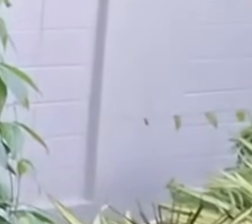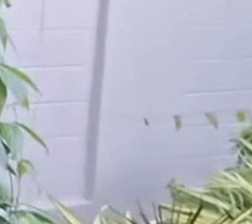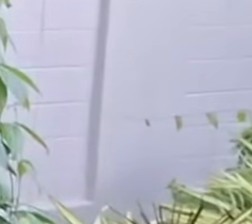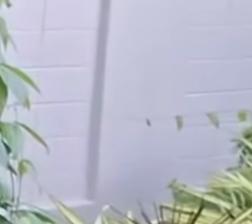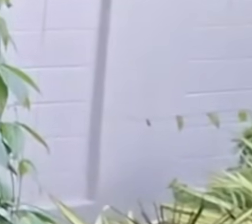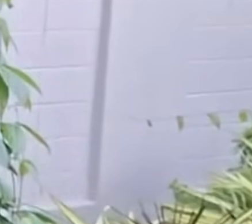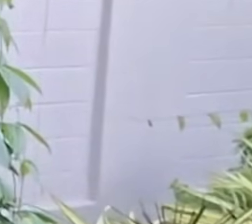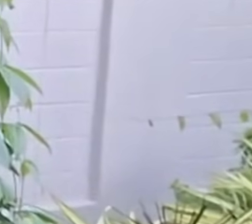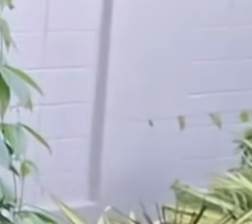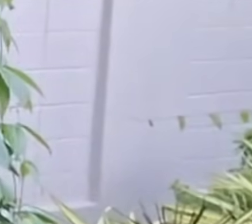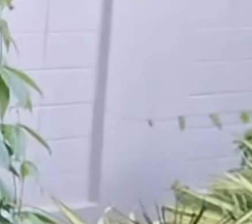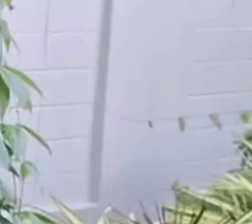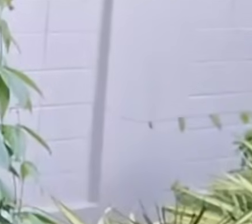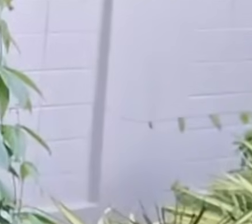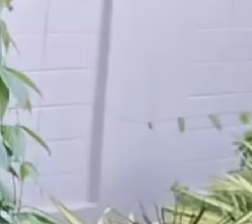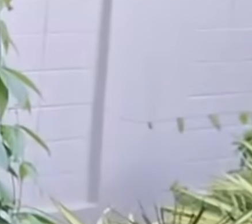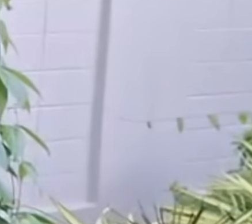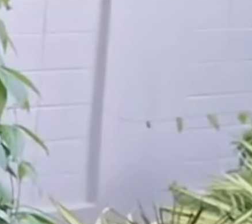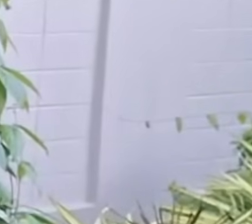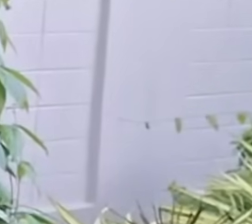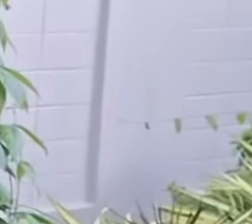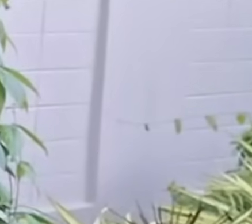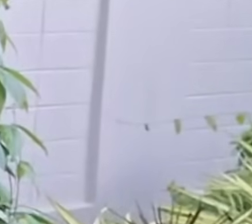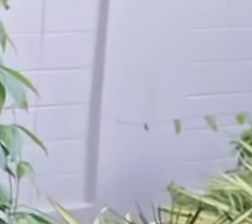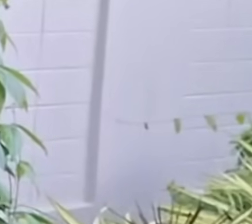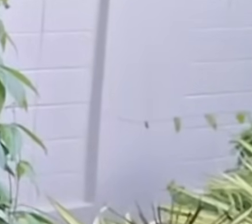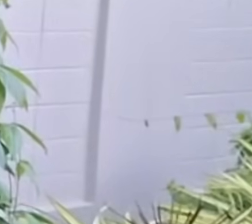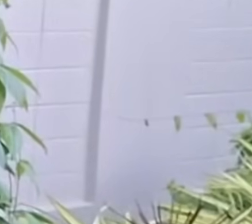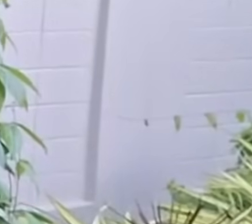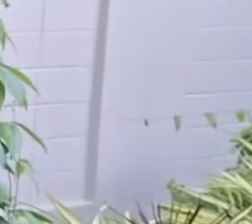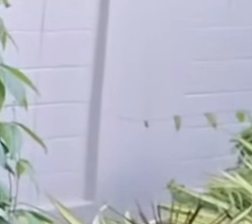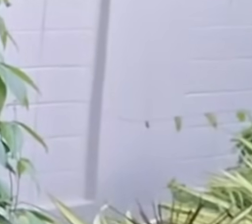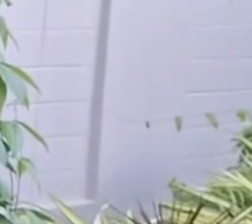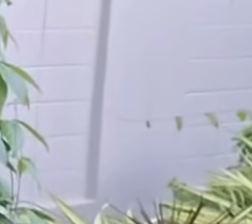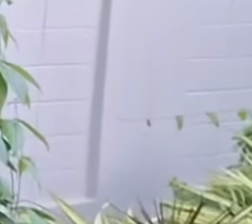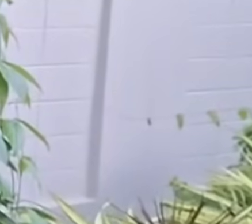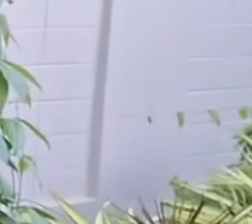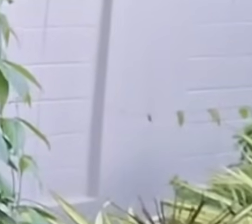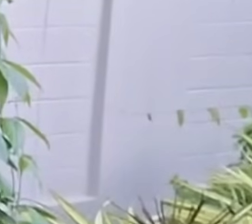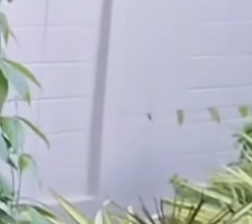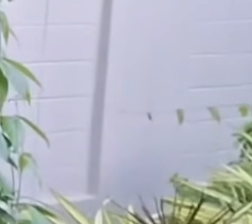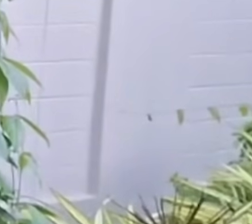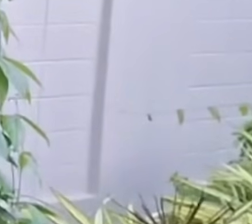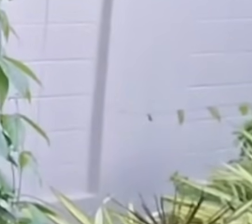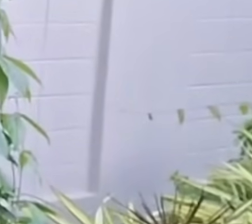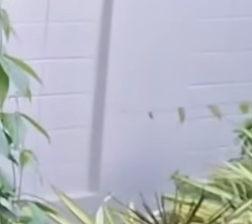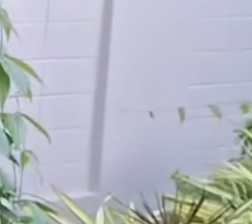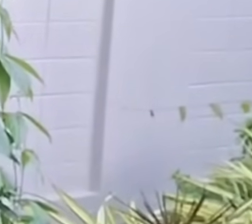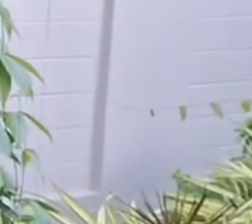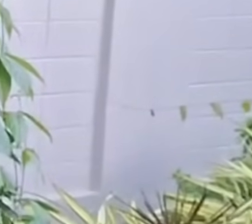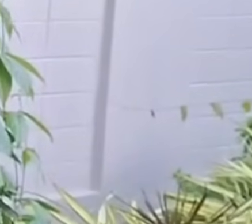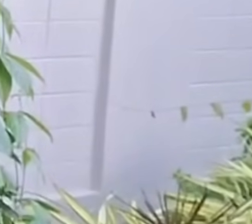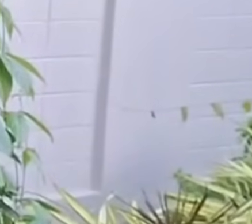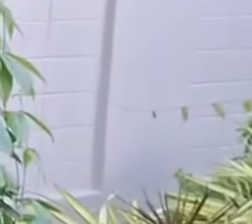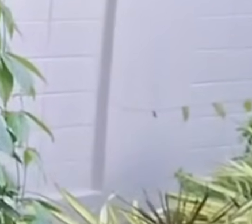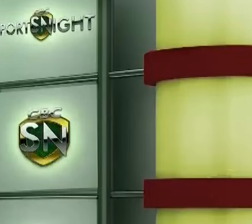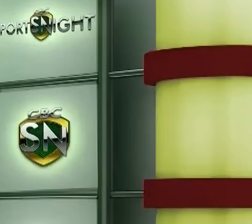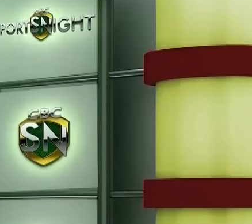our future plans. So that is in the pipeline, and we are hoping for great